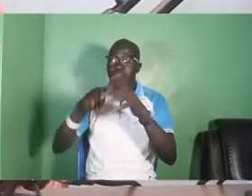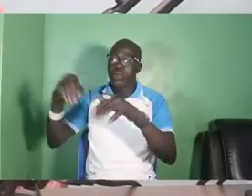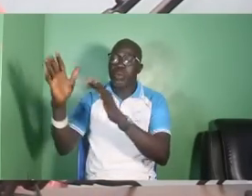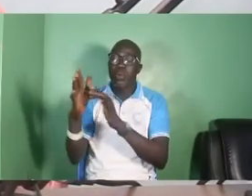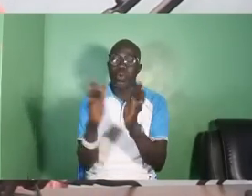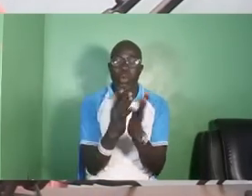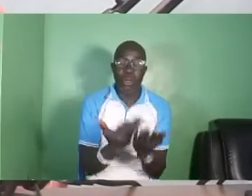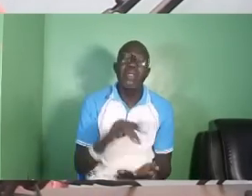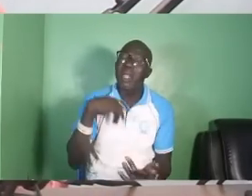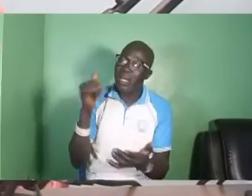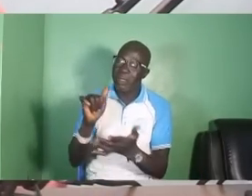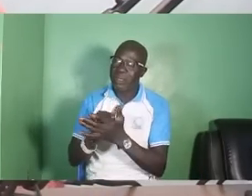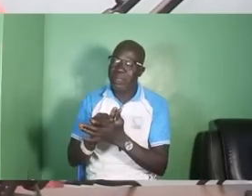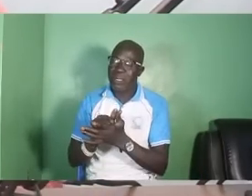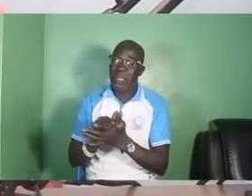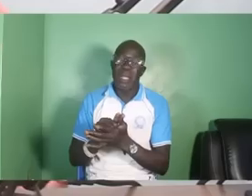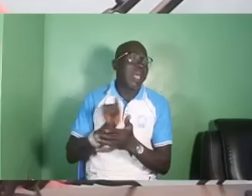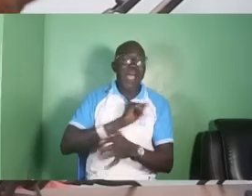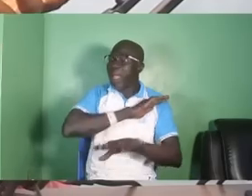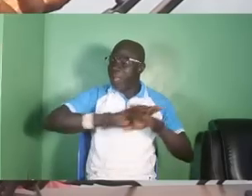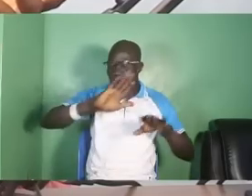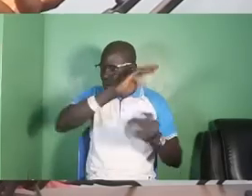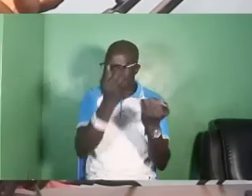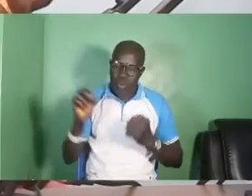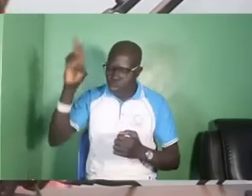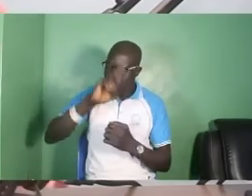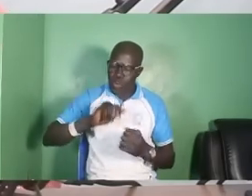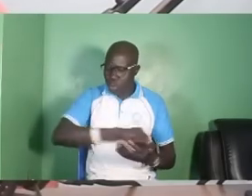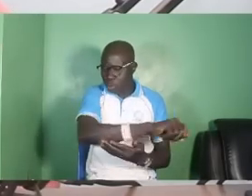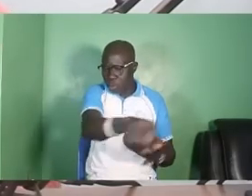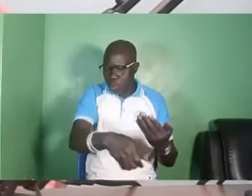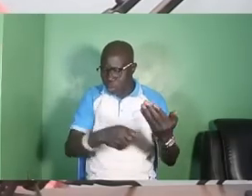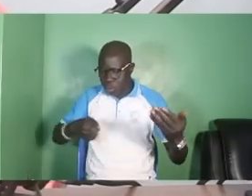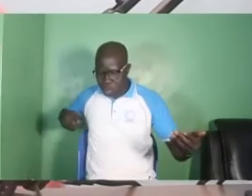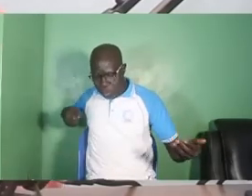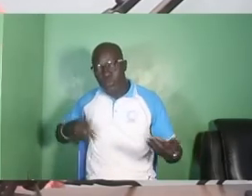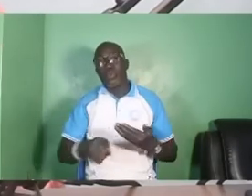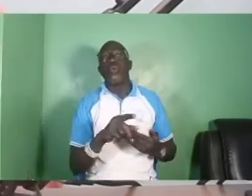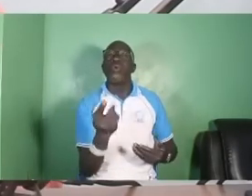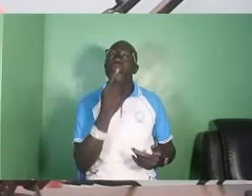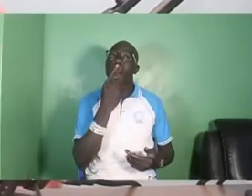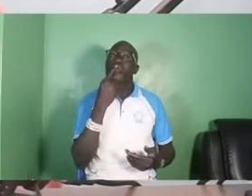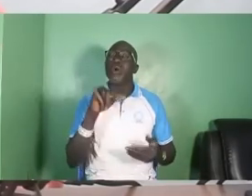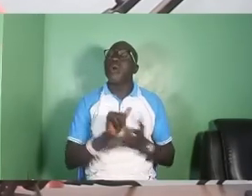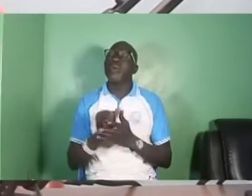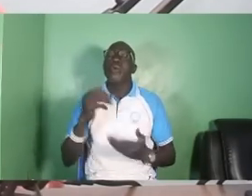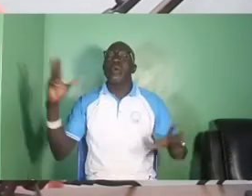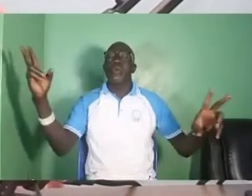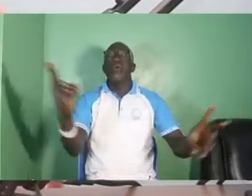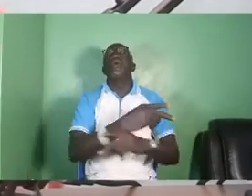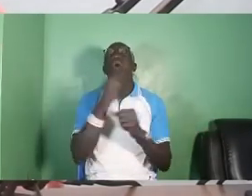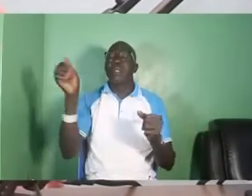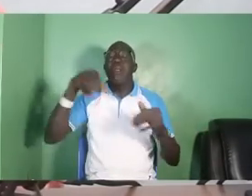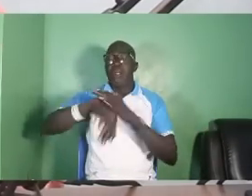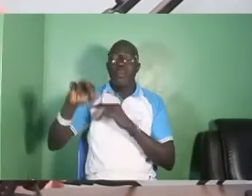book of Revelation. Gbe. That. O ko ni lo ida. You don't use the sword. Sugbo awo enu re. But the word of his mouth. Ni yo fi segun won. That will conquer them.